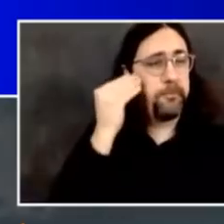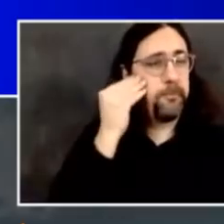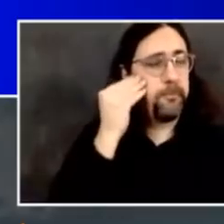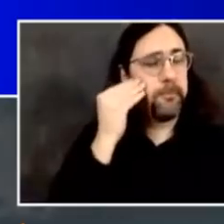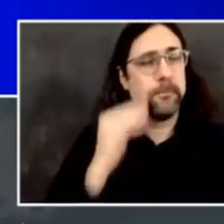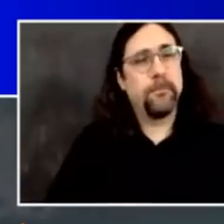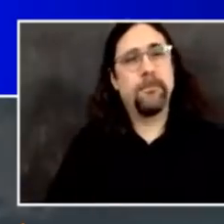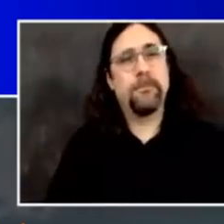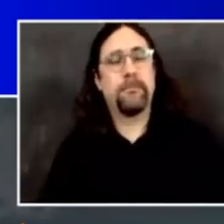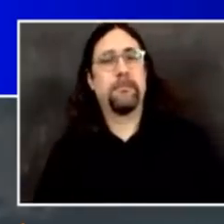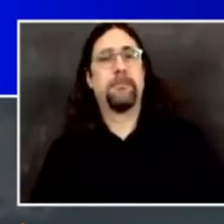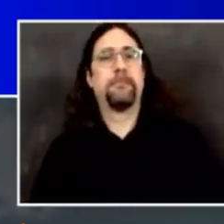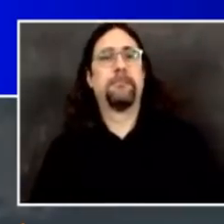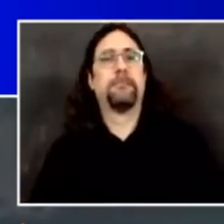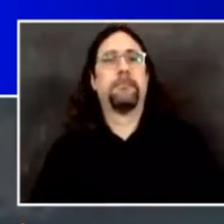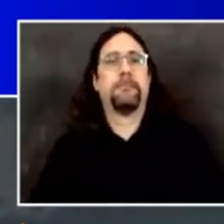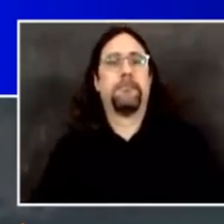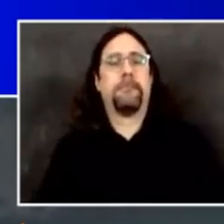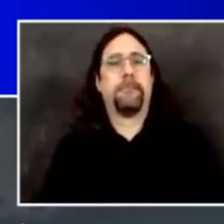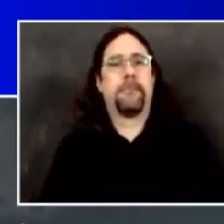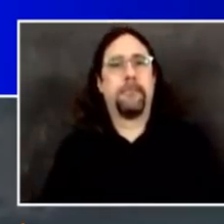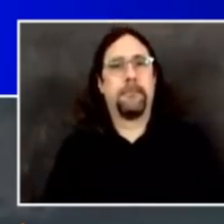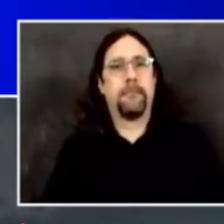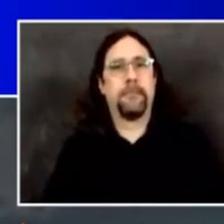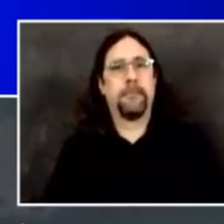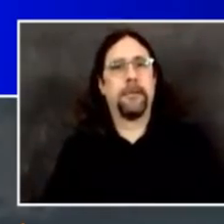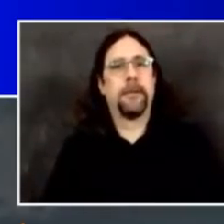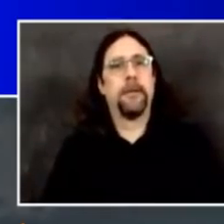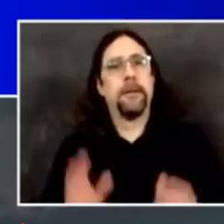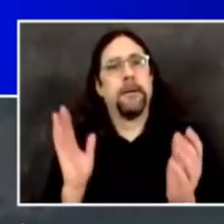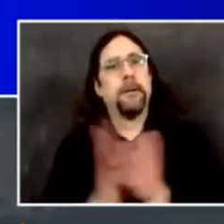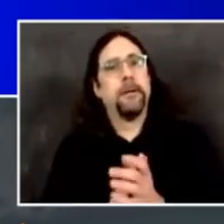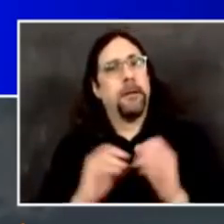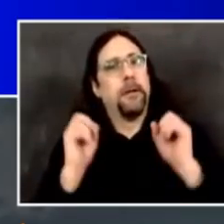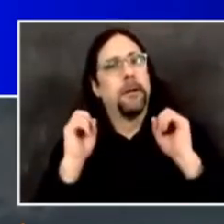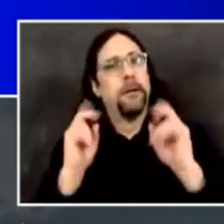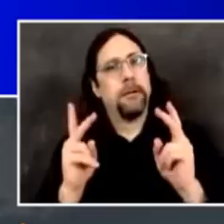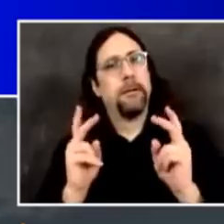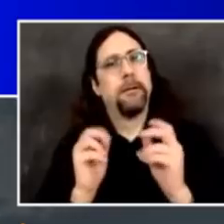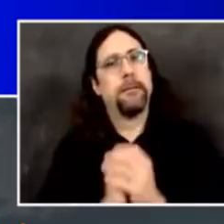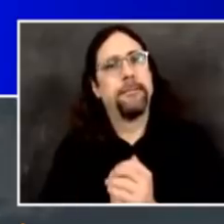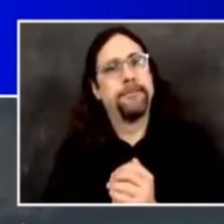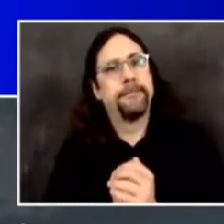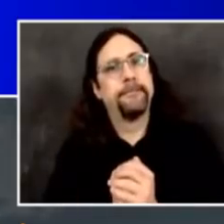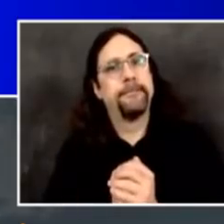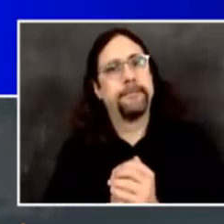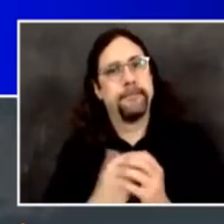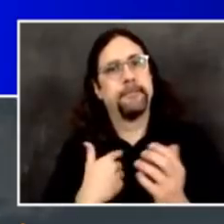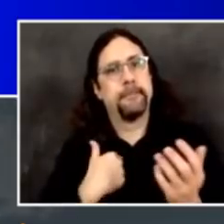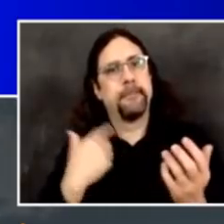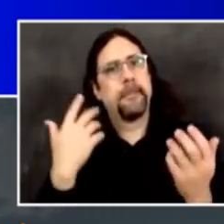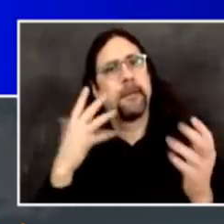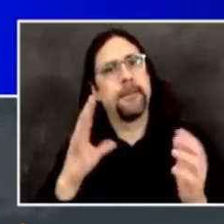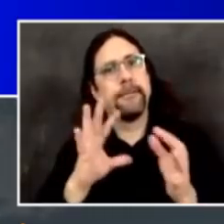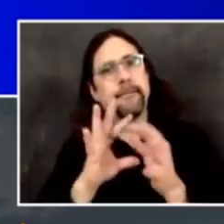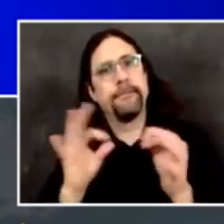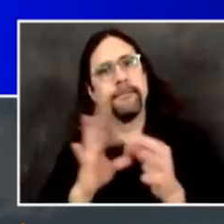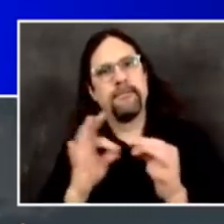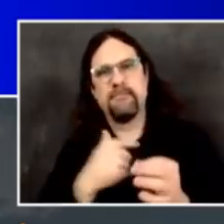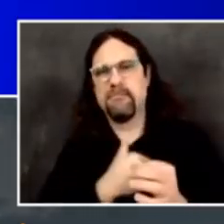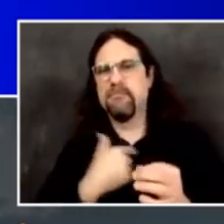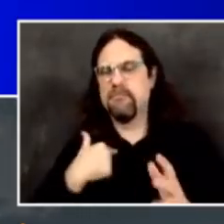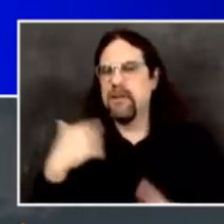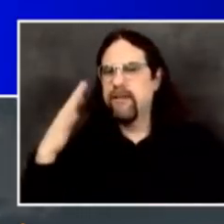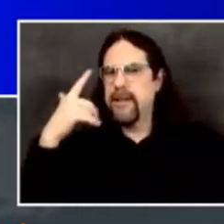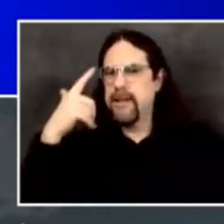But as I said, we've learned a lot of powerful lessons about all of this, and the notion that I can tell you we